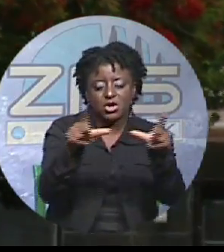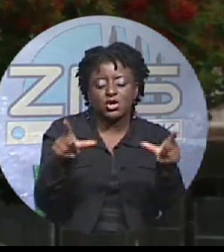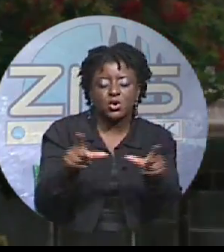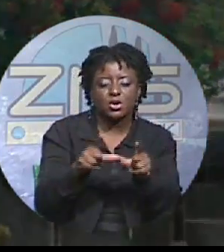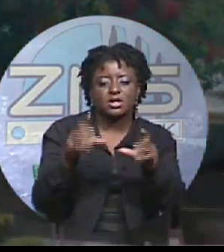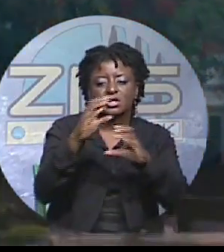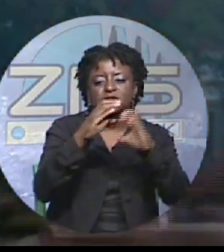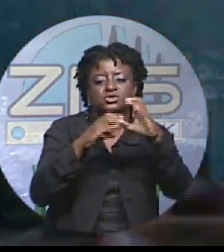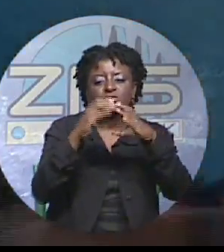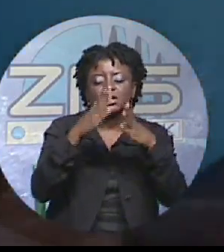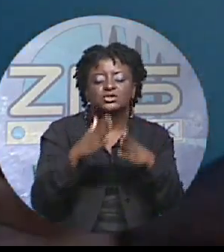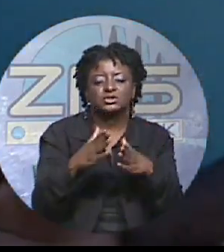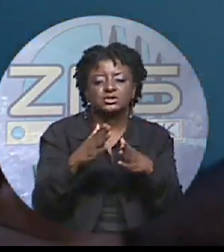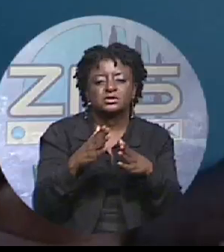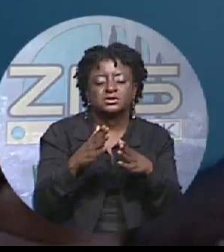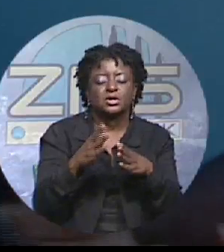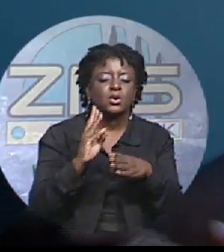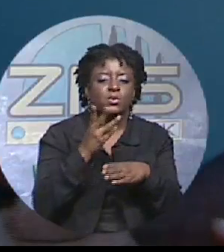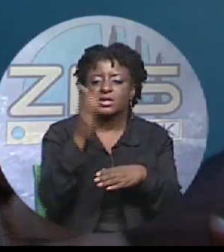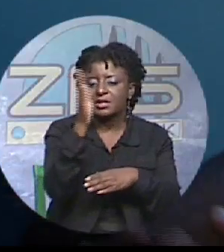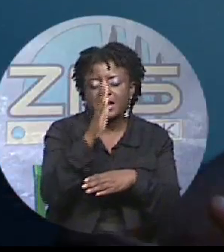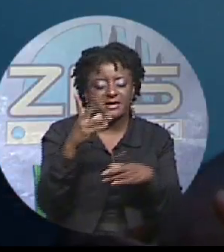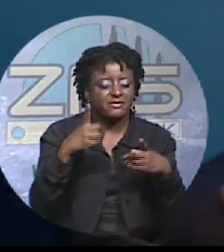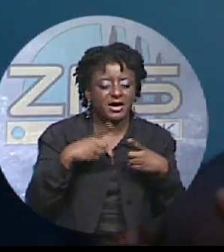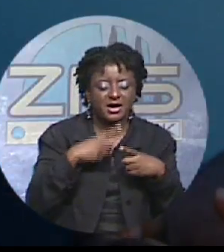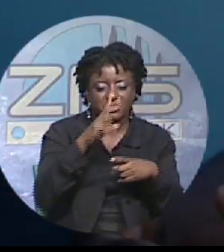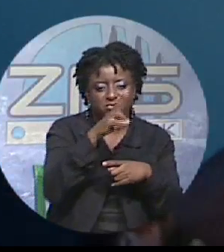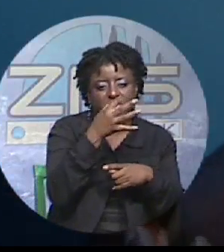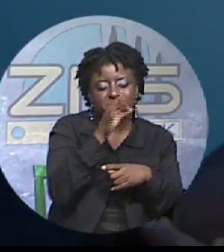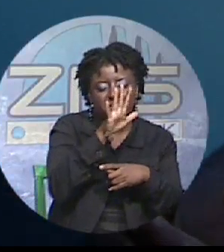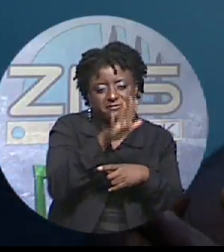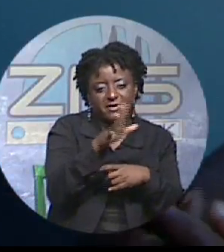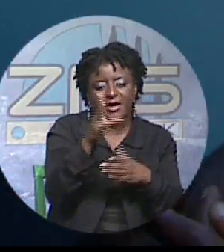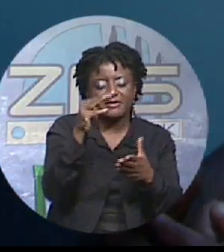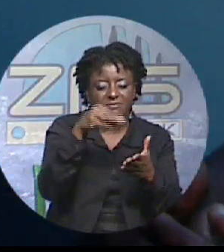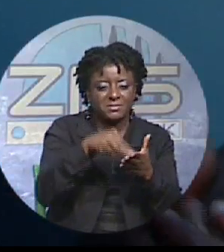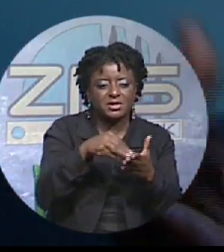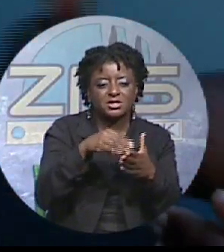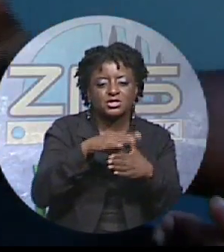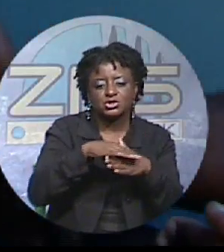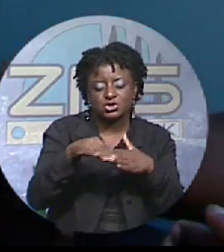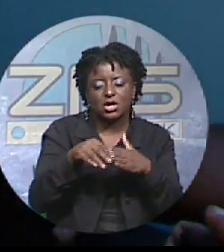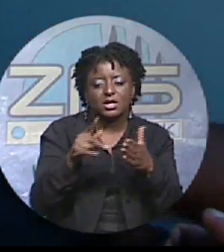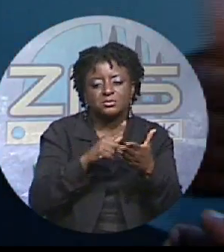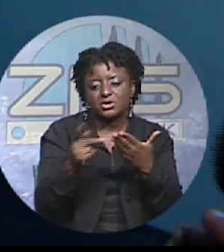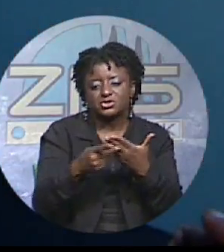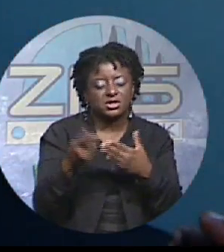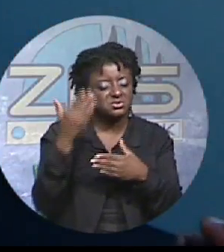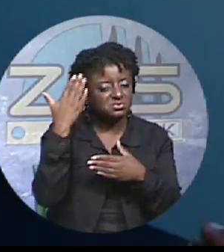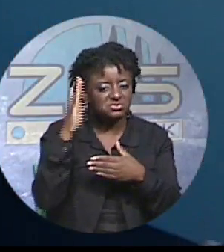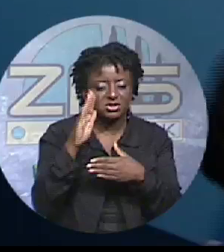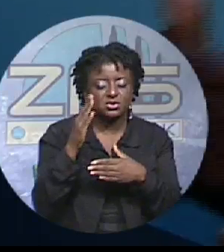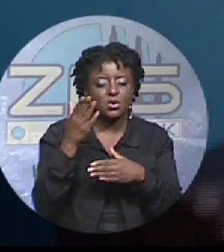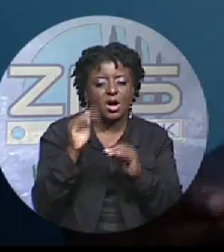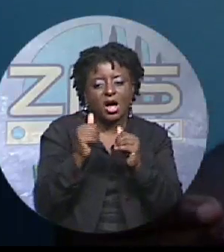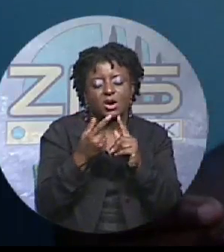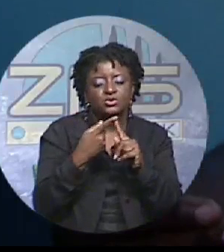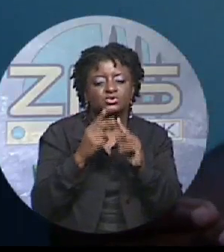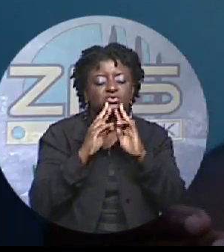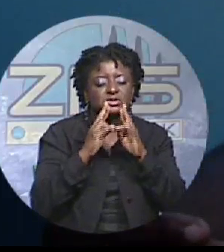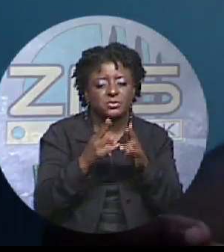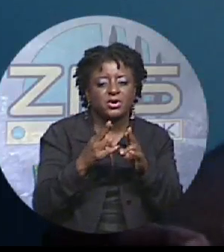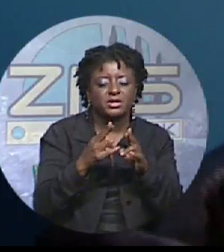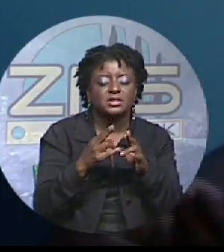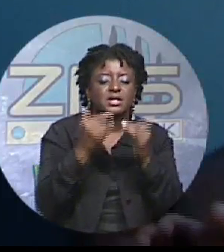had a $3.5 billion project, so we didn't know how to react to it. I think now having had this experience, which